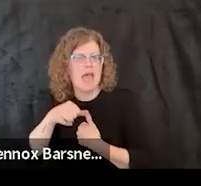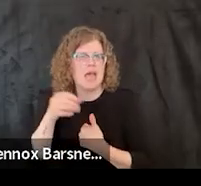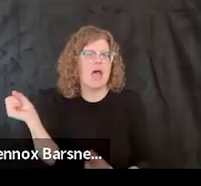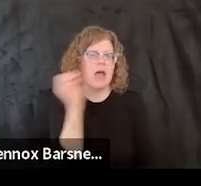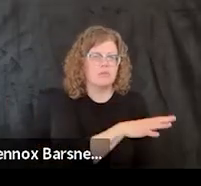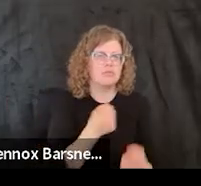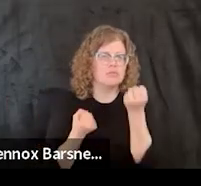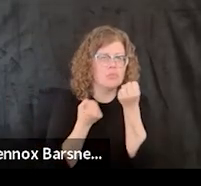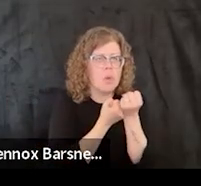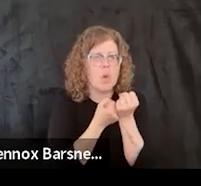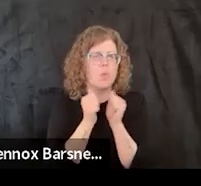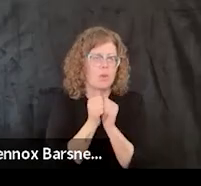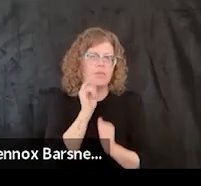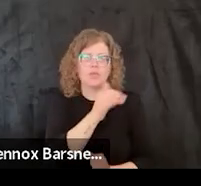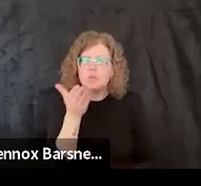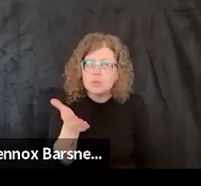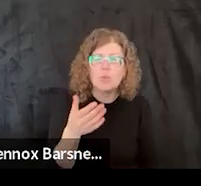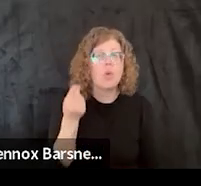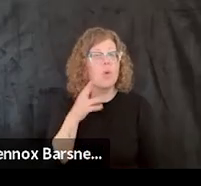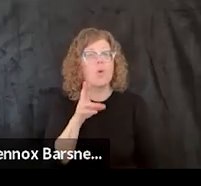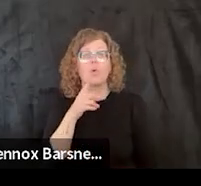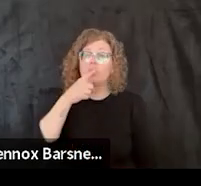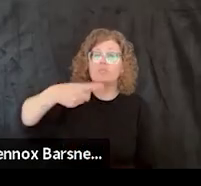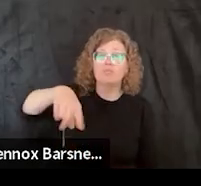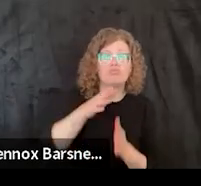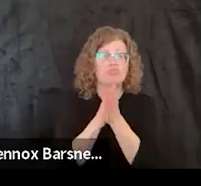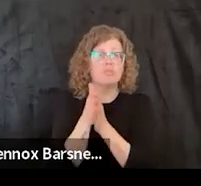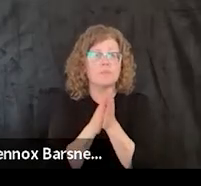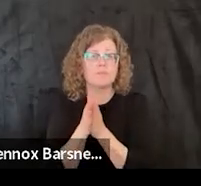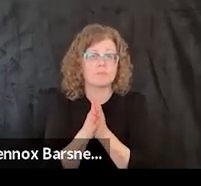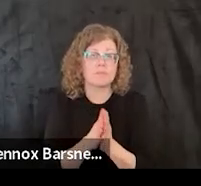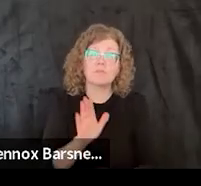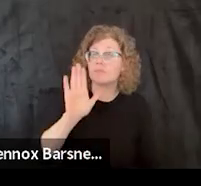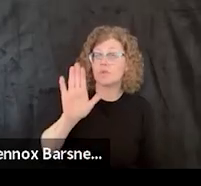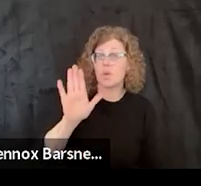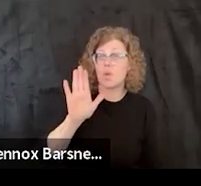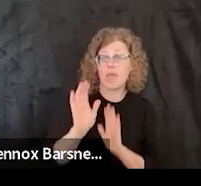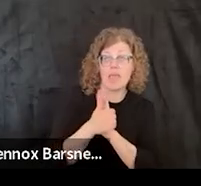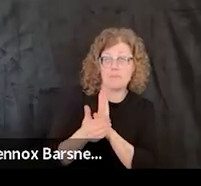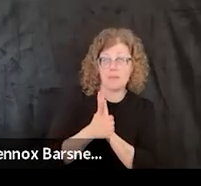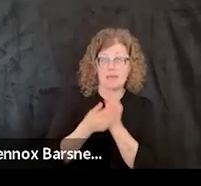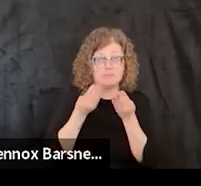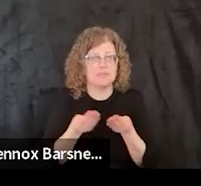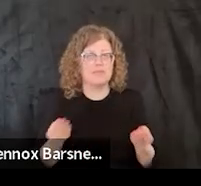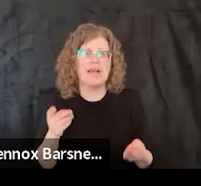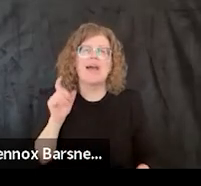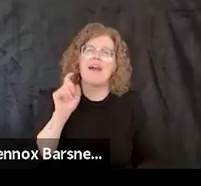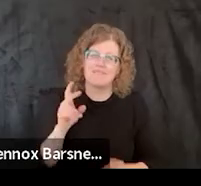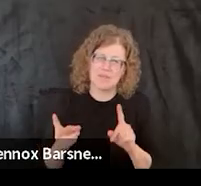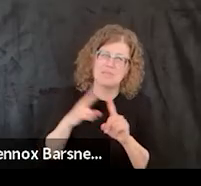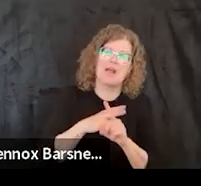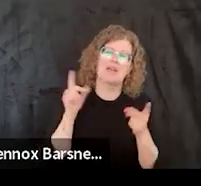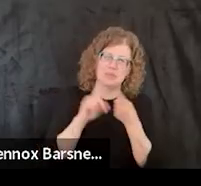commitment or interest. The material you include should be relevant and meaningful to your application. I will